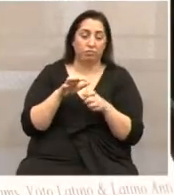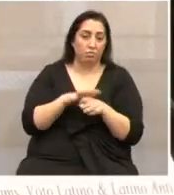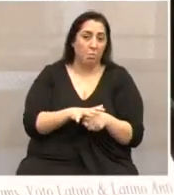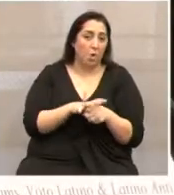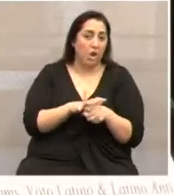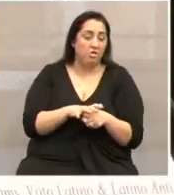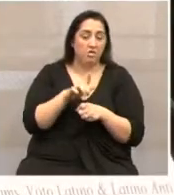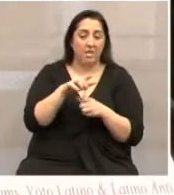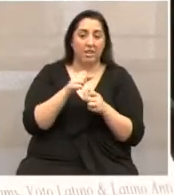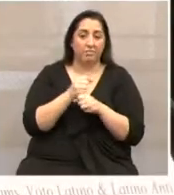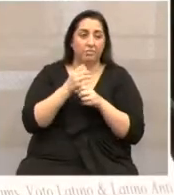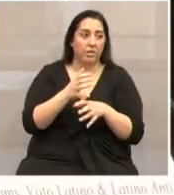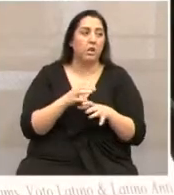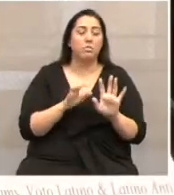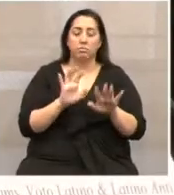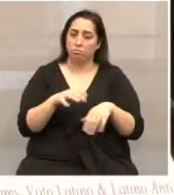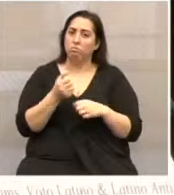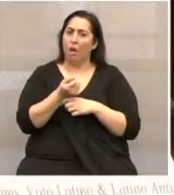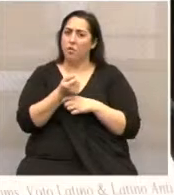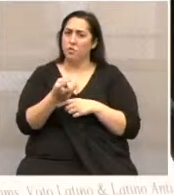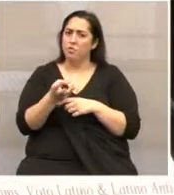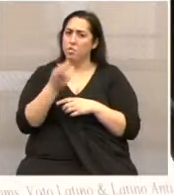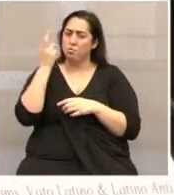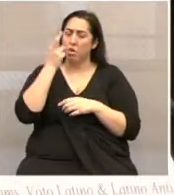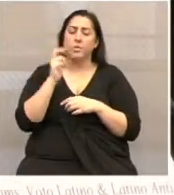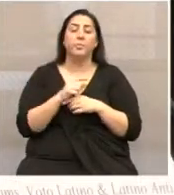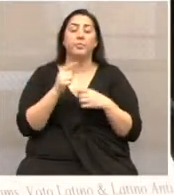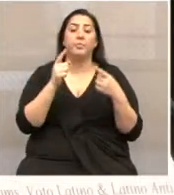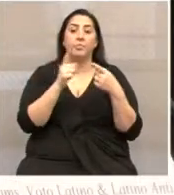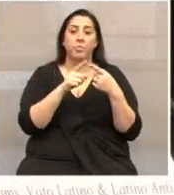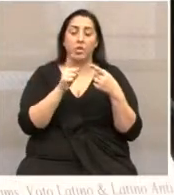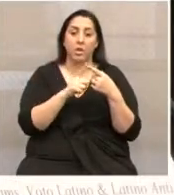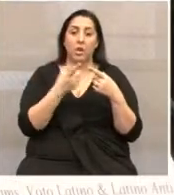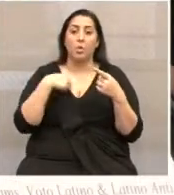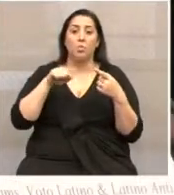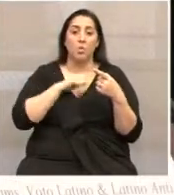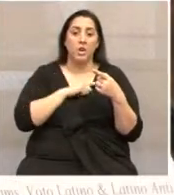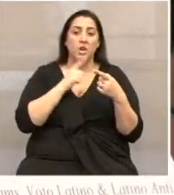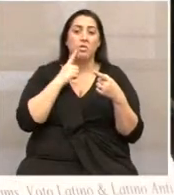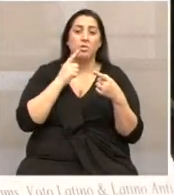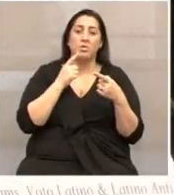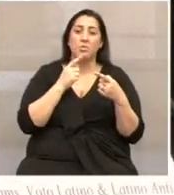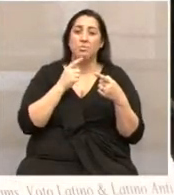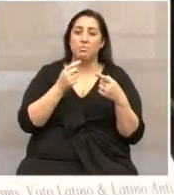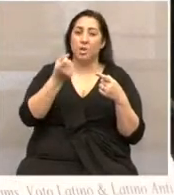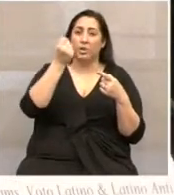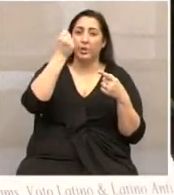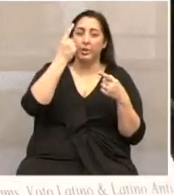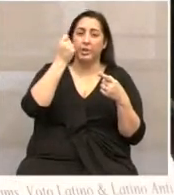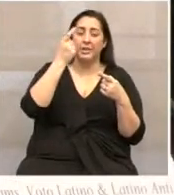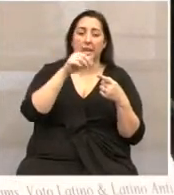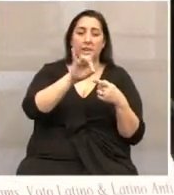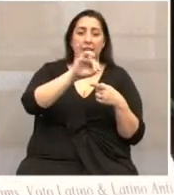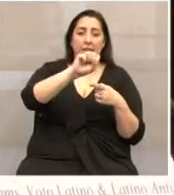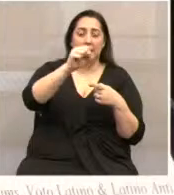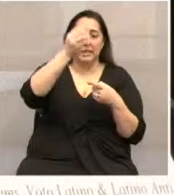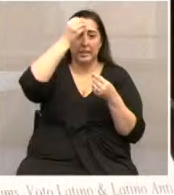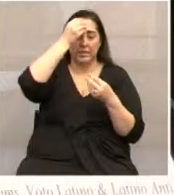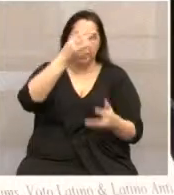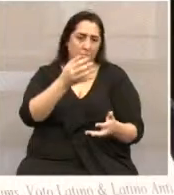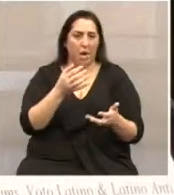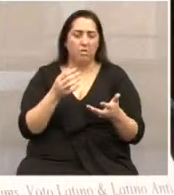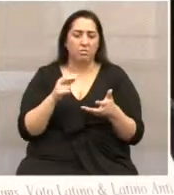things. Like, one is we have to basically broaden our definition of disinformation. When people often think of disinformation, they think